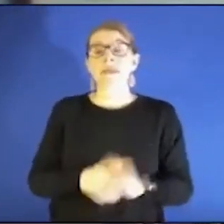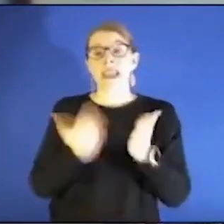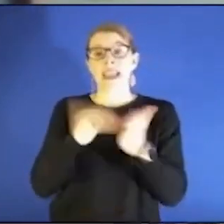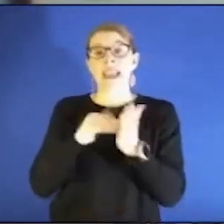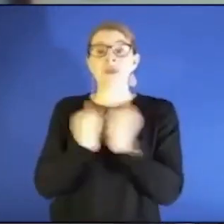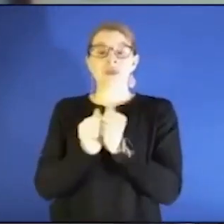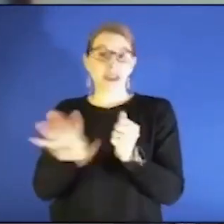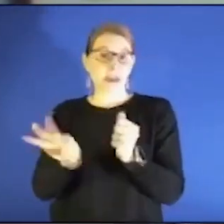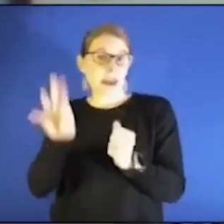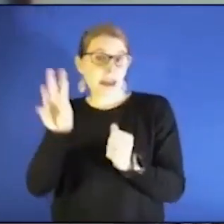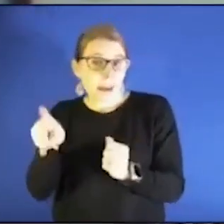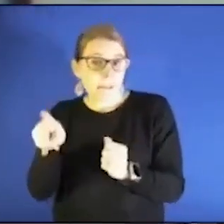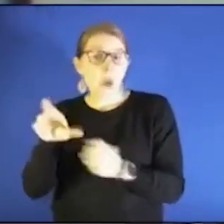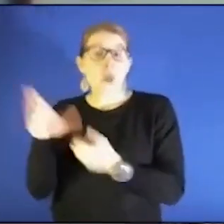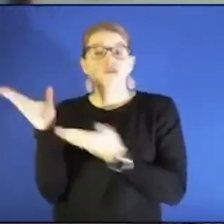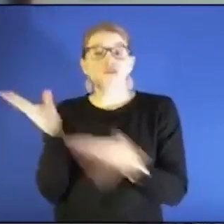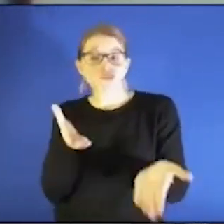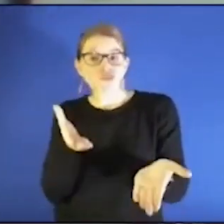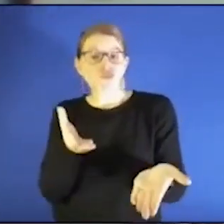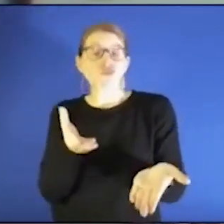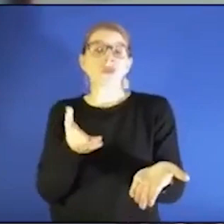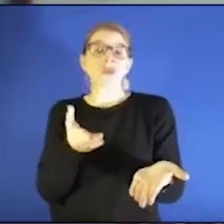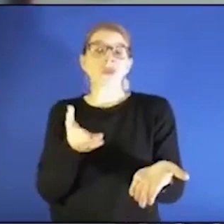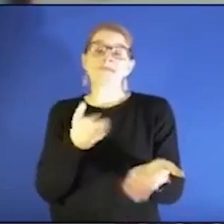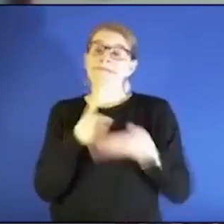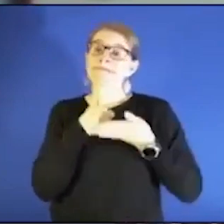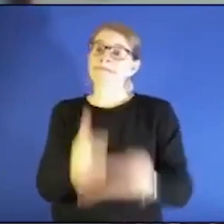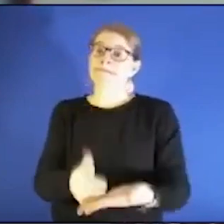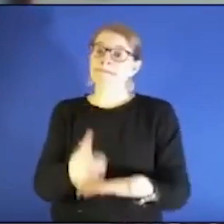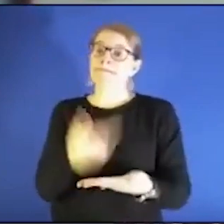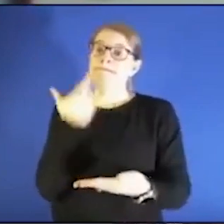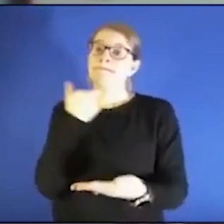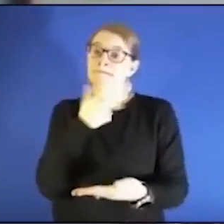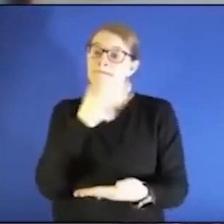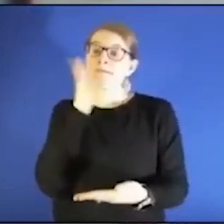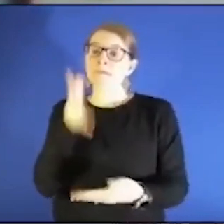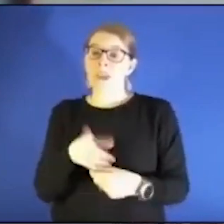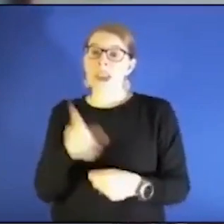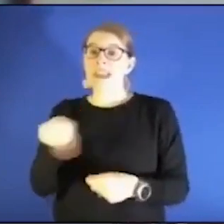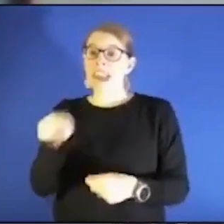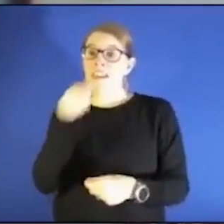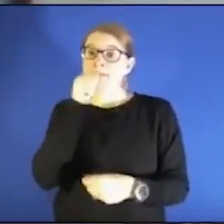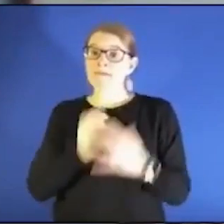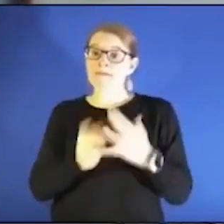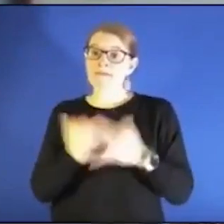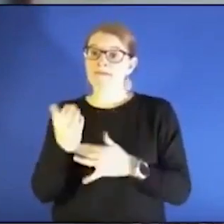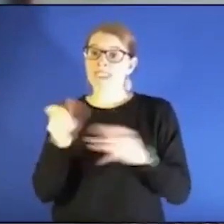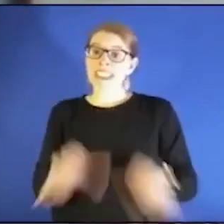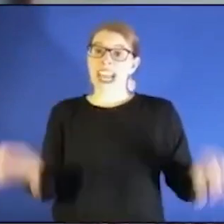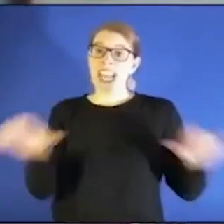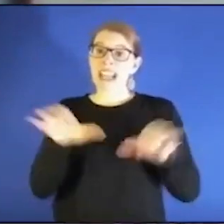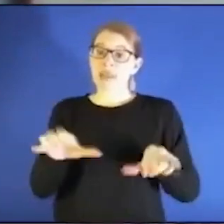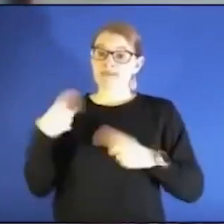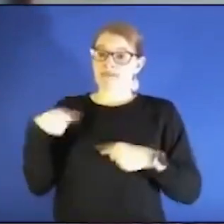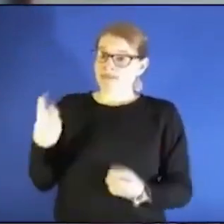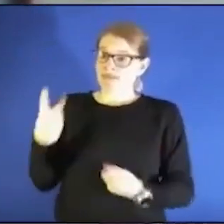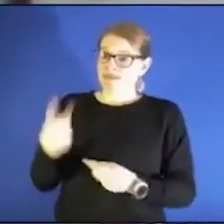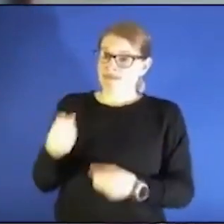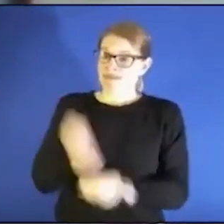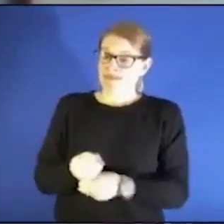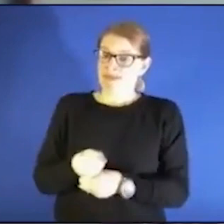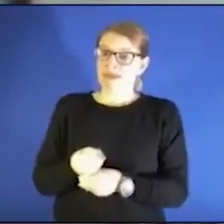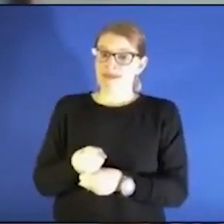carry out or delivery is a big help, because they have been through a lot, just like all of us over the last 2 years. And a lot of them are